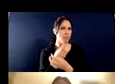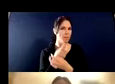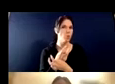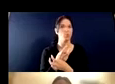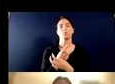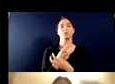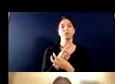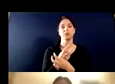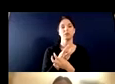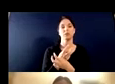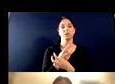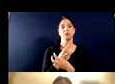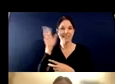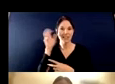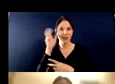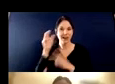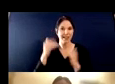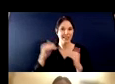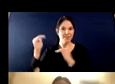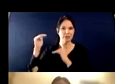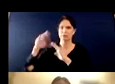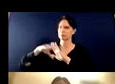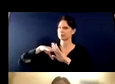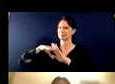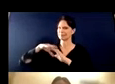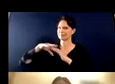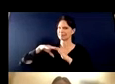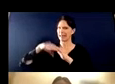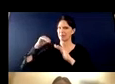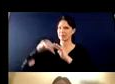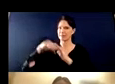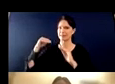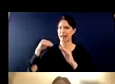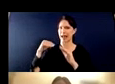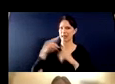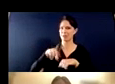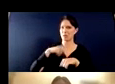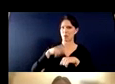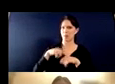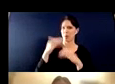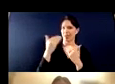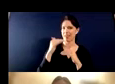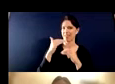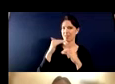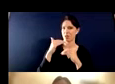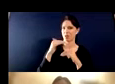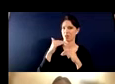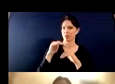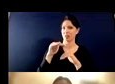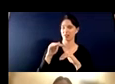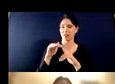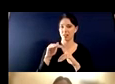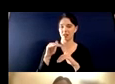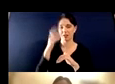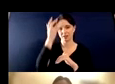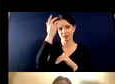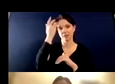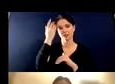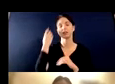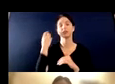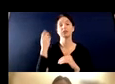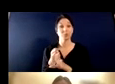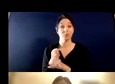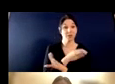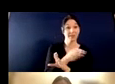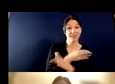outside of the range of typical hearing. In the previous slide, the bone conduction hearing levels